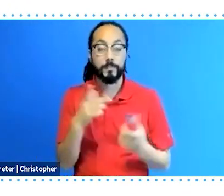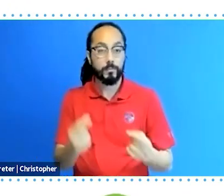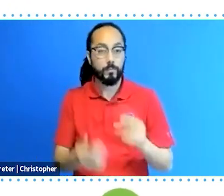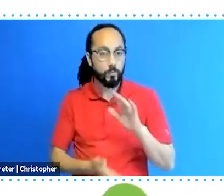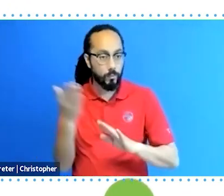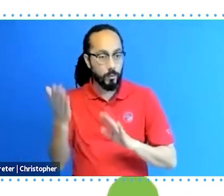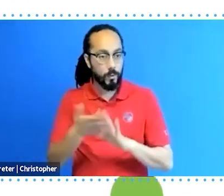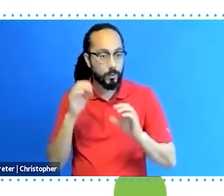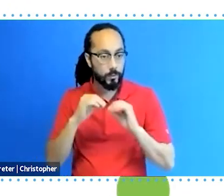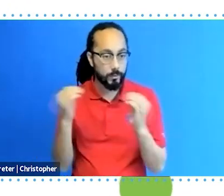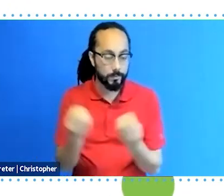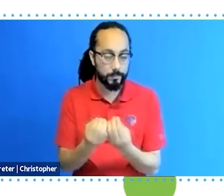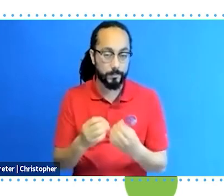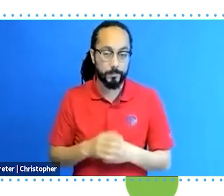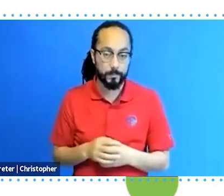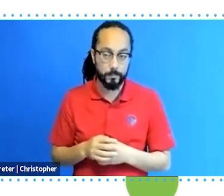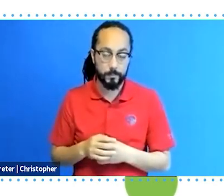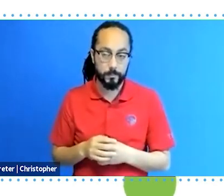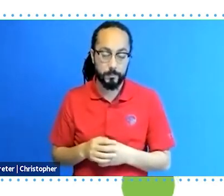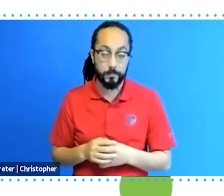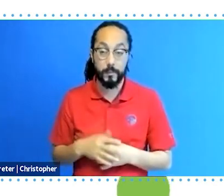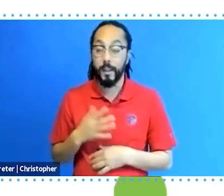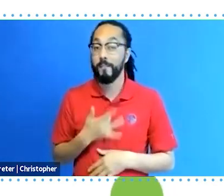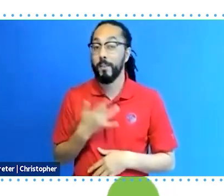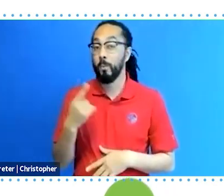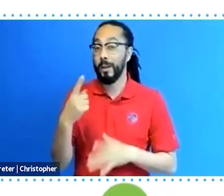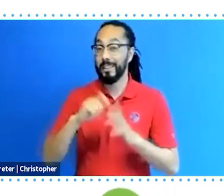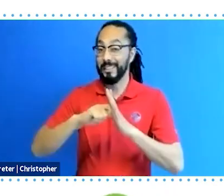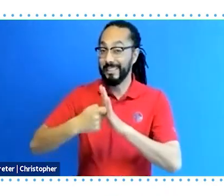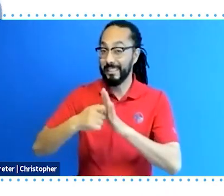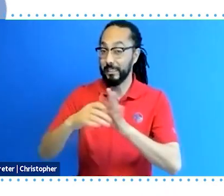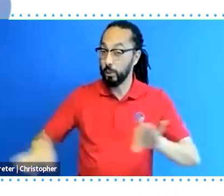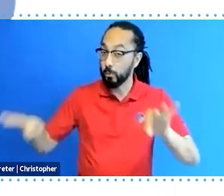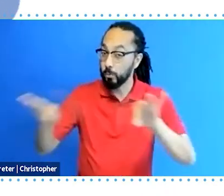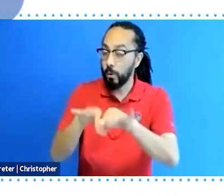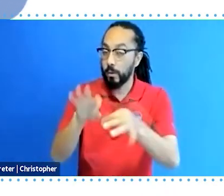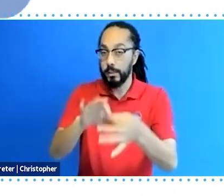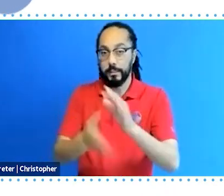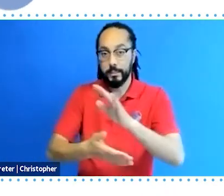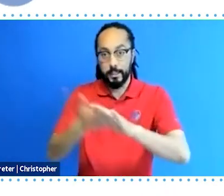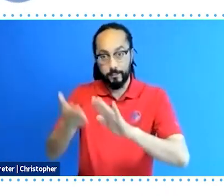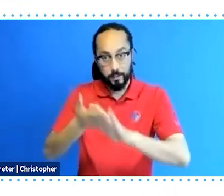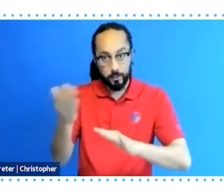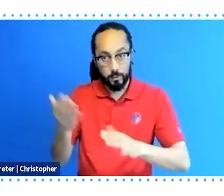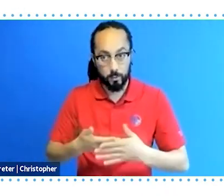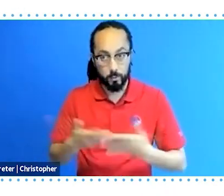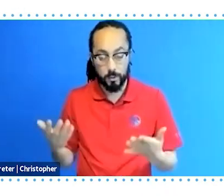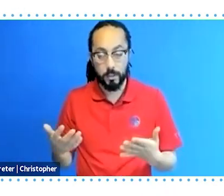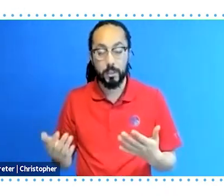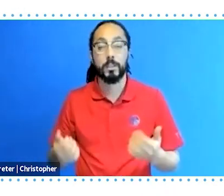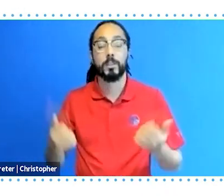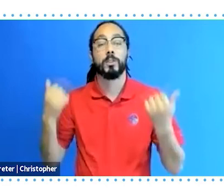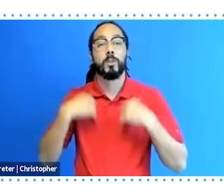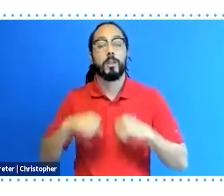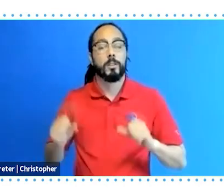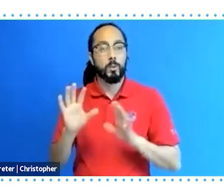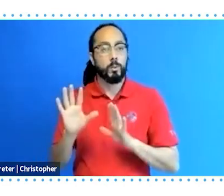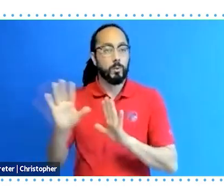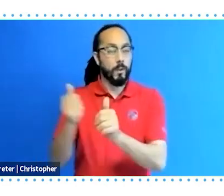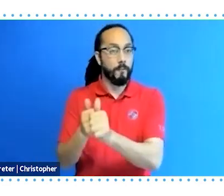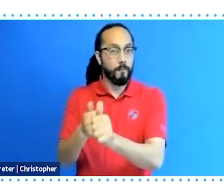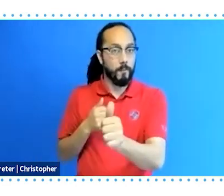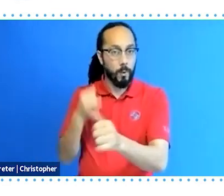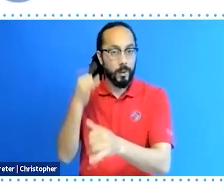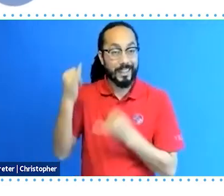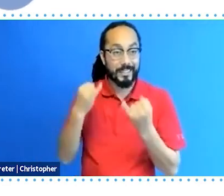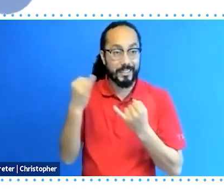organization. I think that one of the key things to think about with governance is that, again, trying to move away from the idea that only the board